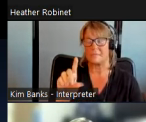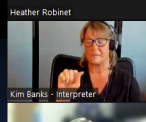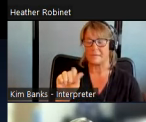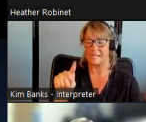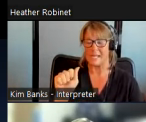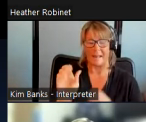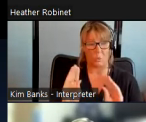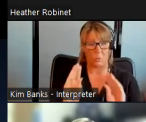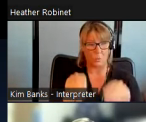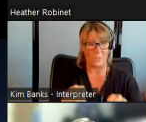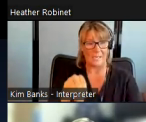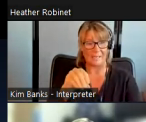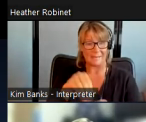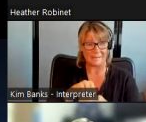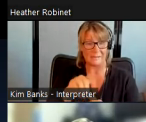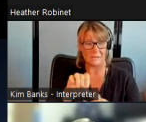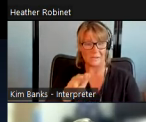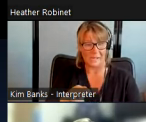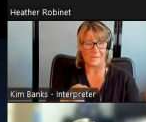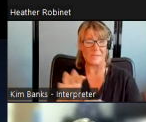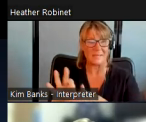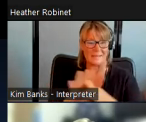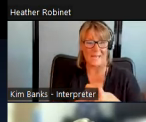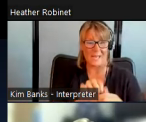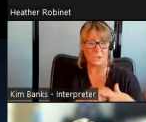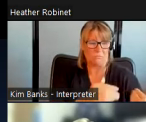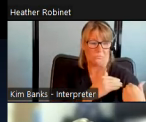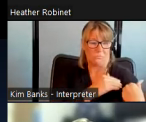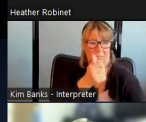really tied to our accountability with the ministry.